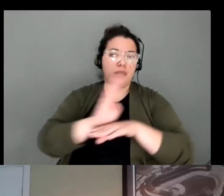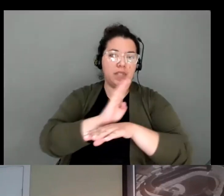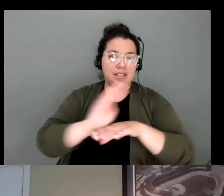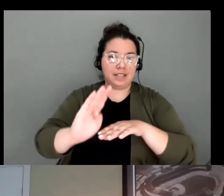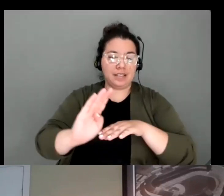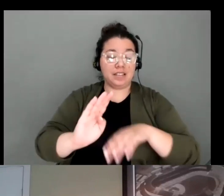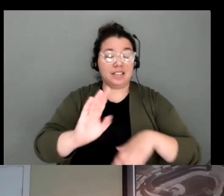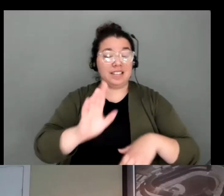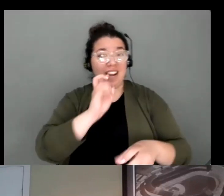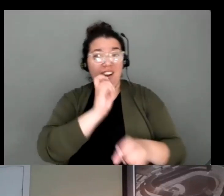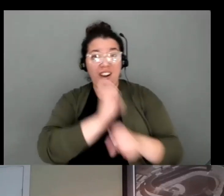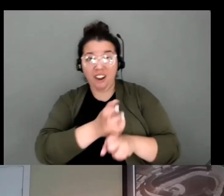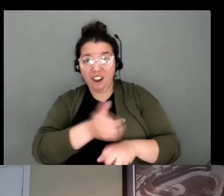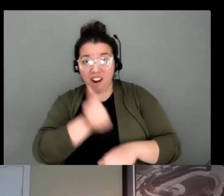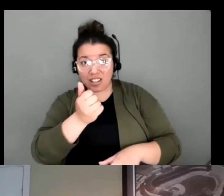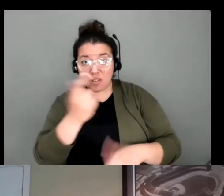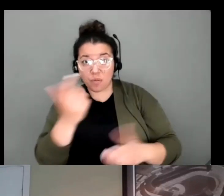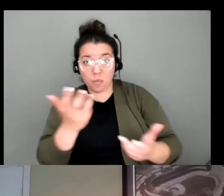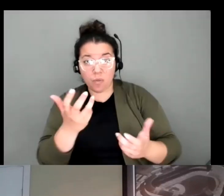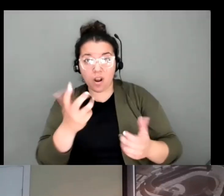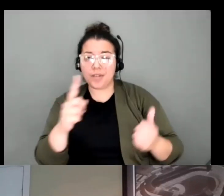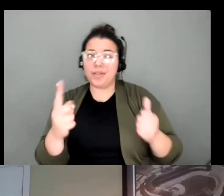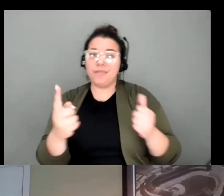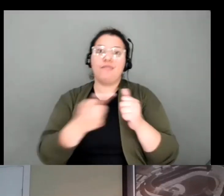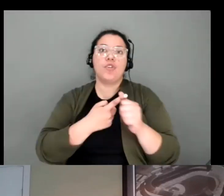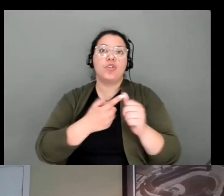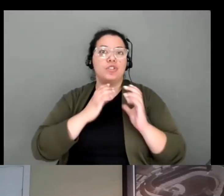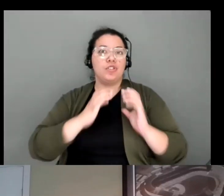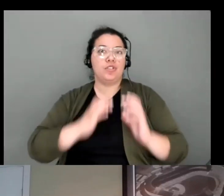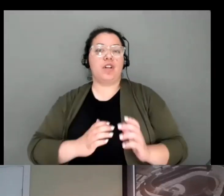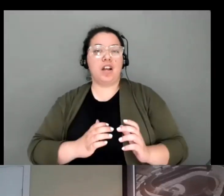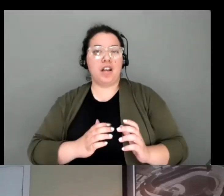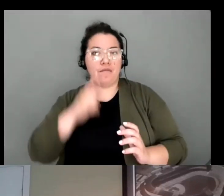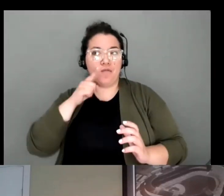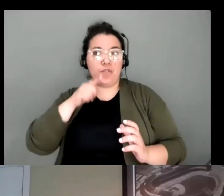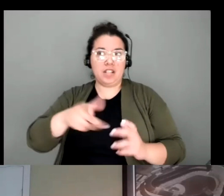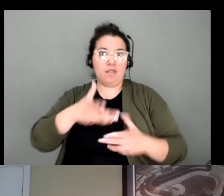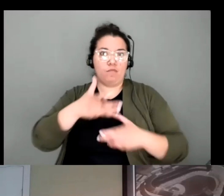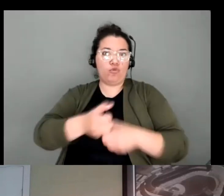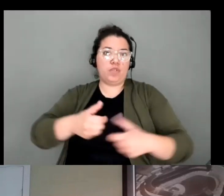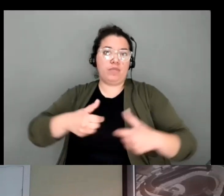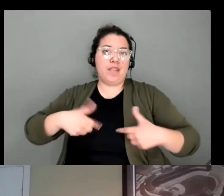part was getting that first person to trust you as a new agent,